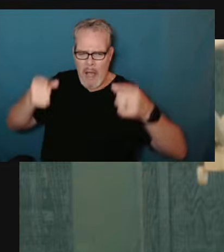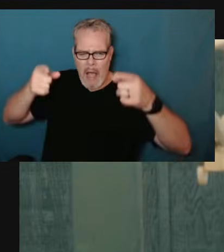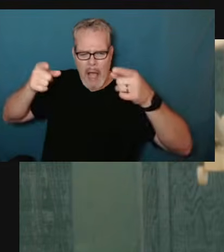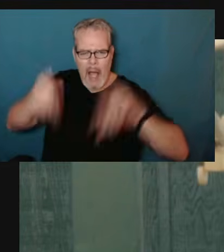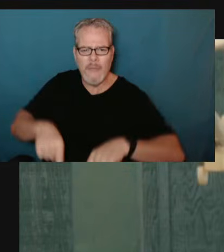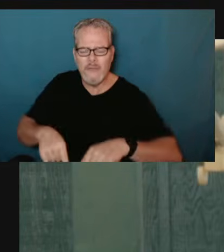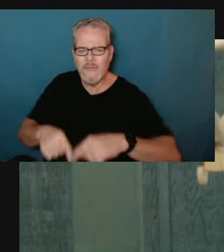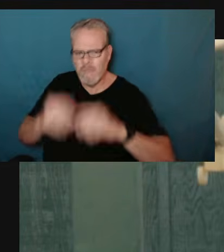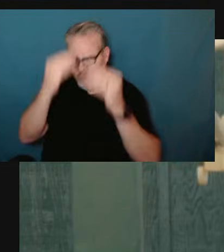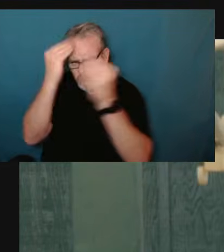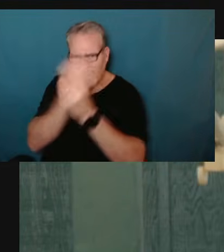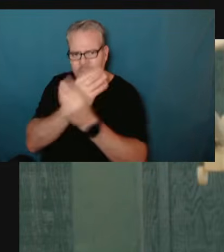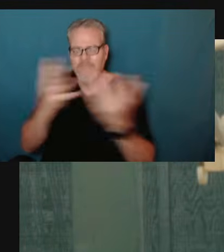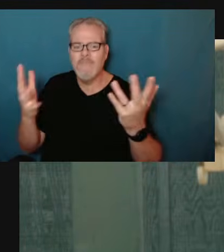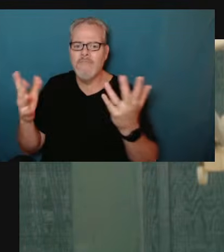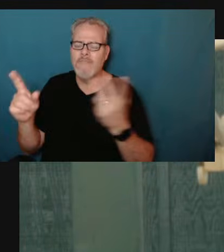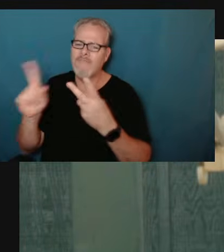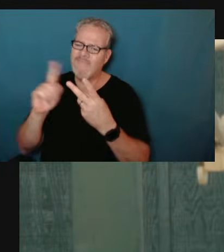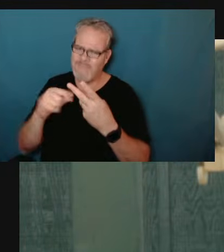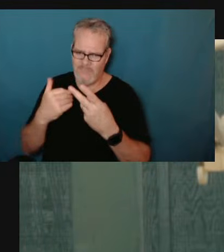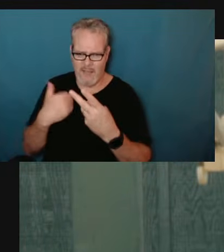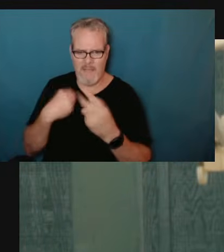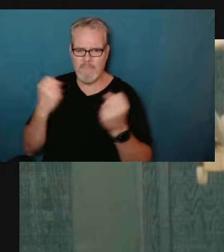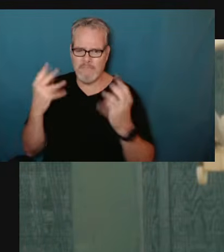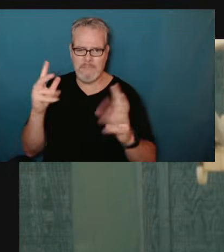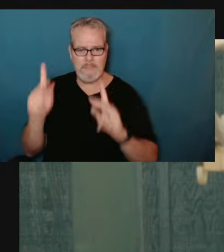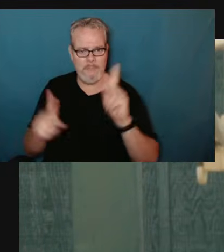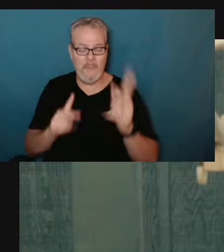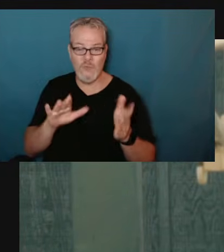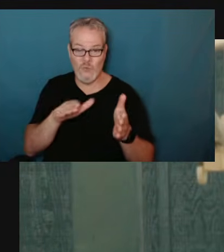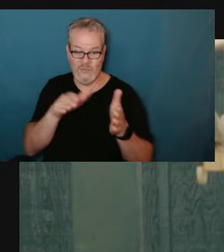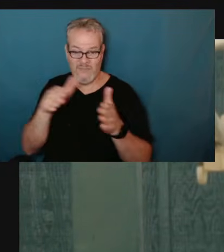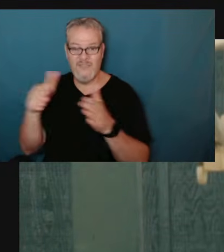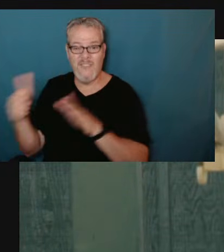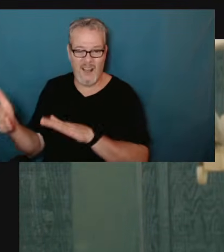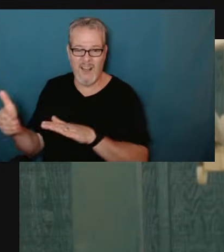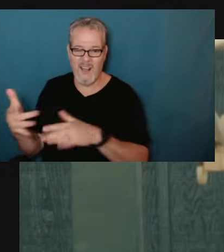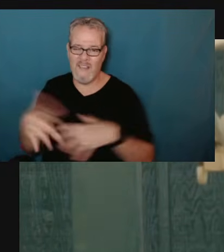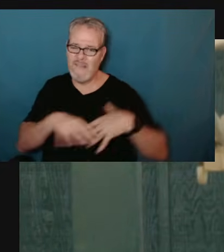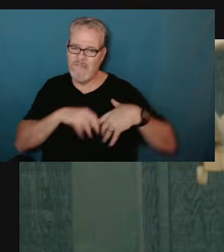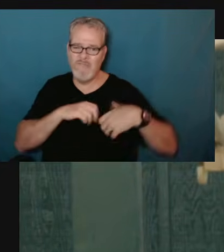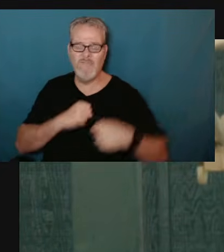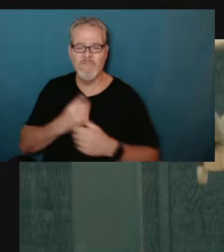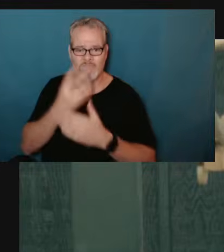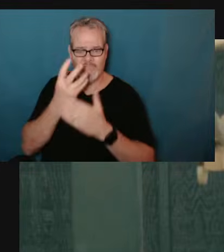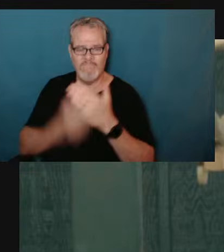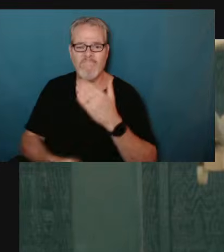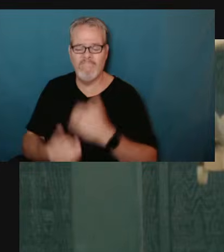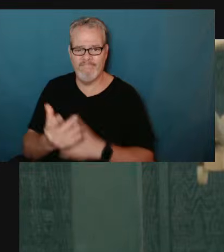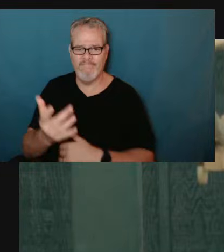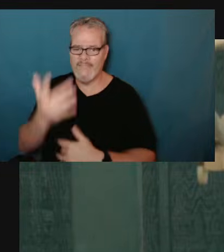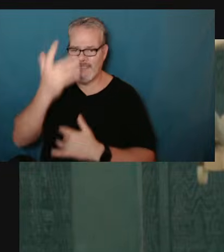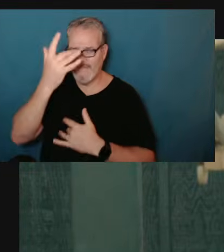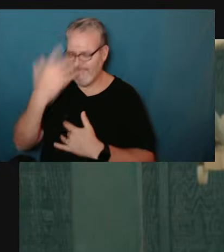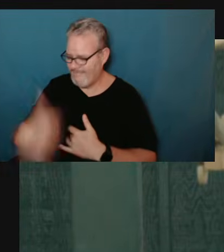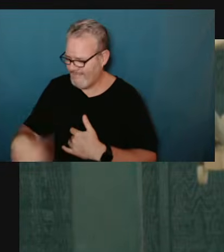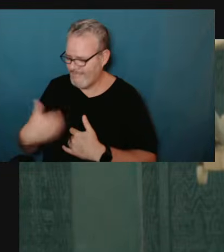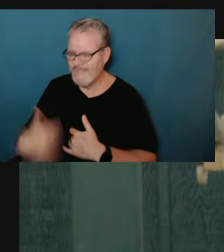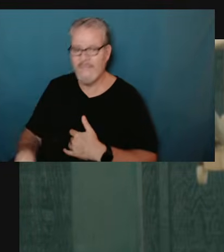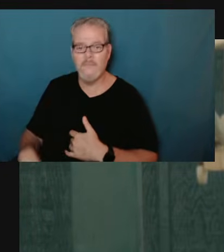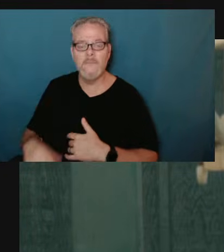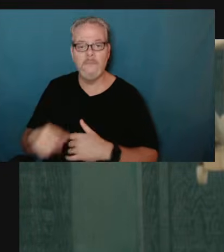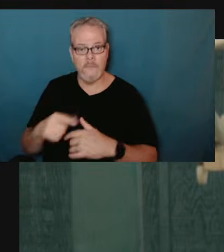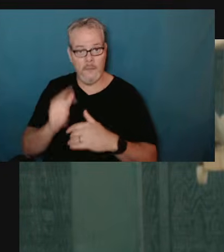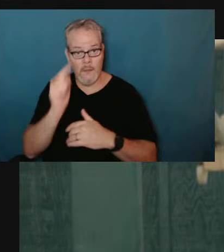future, there are some situations where you may not be able, there are limited options. So as David said,